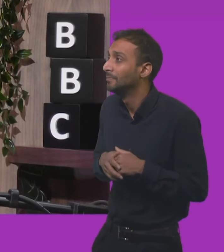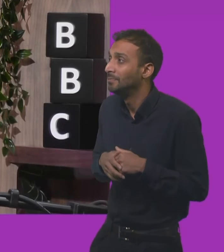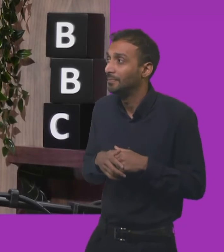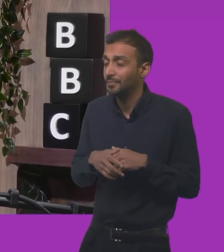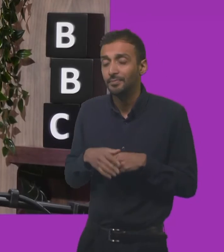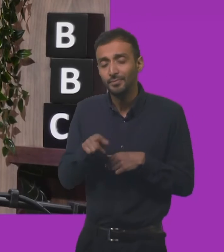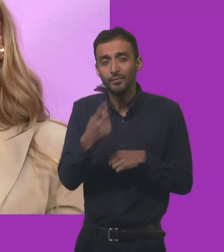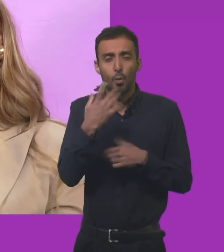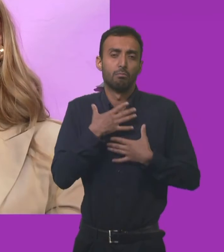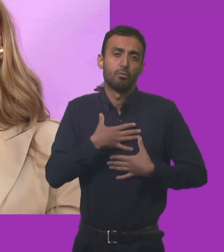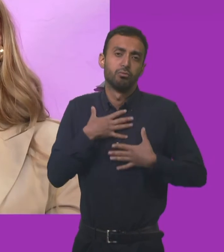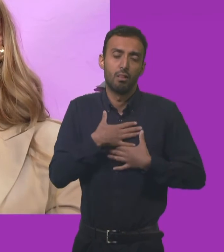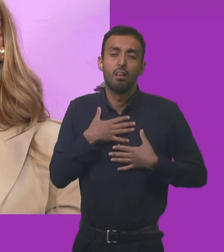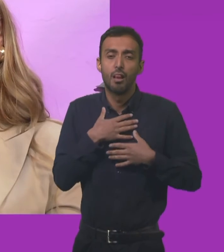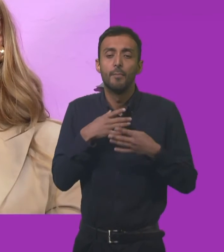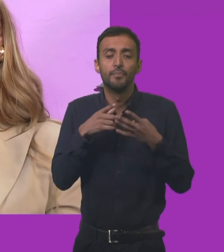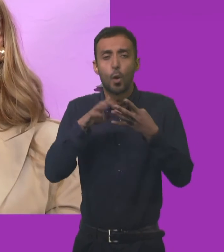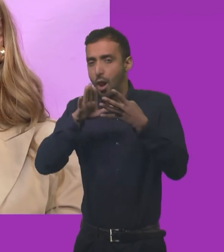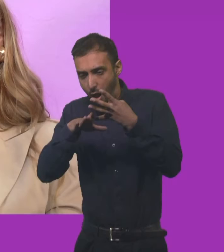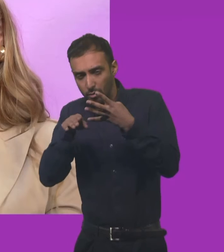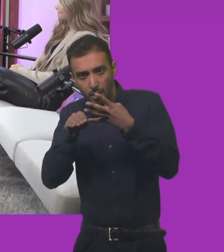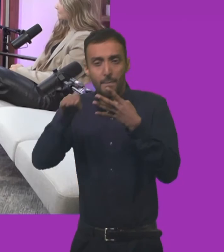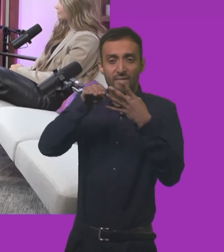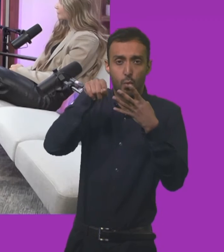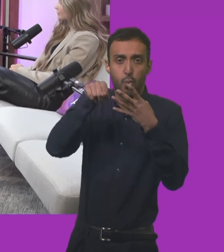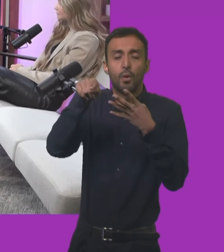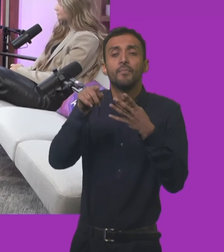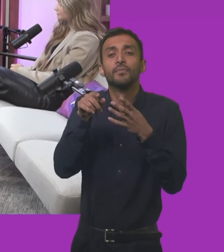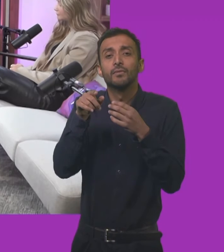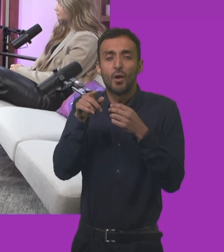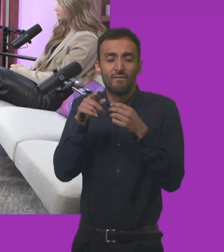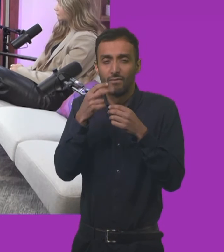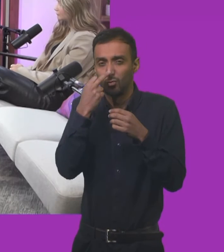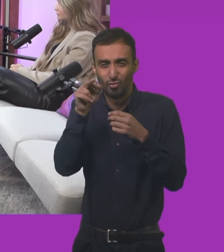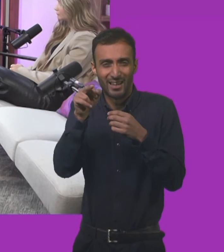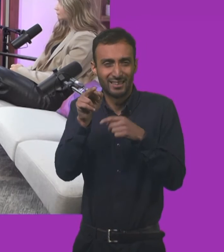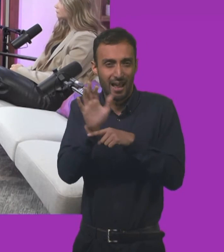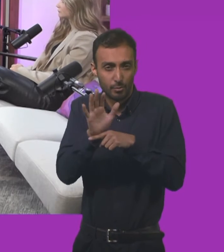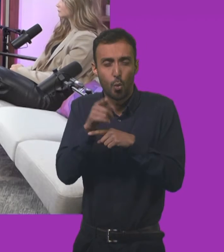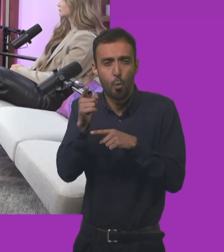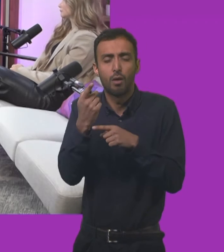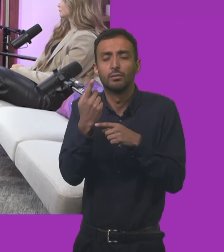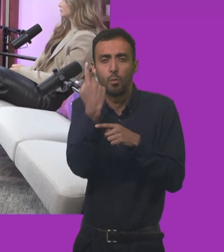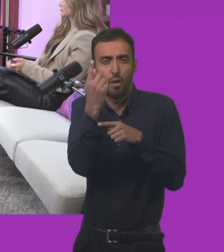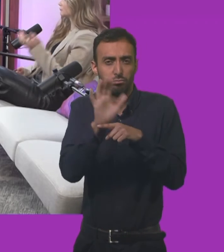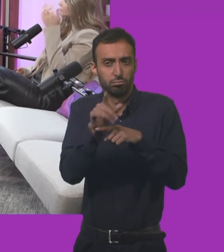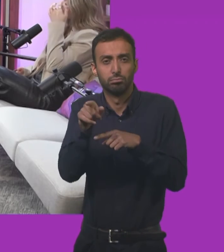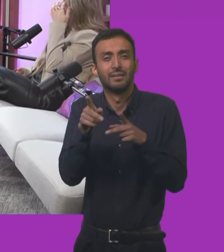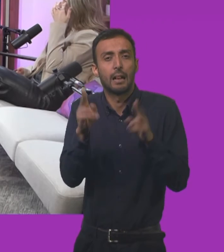the penultimate episode of the show. The clip showed you telling all about how ill you were, like you've told me.